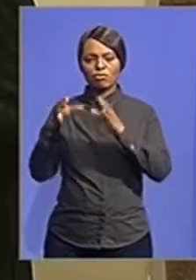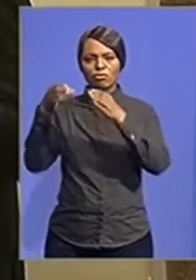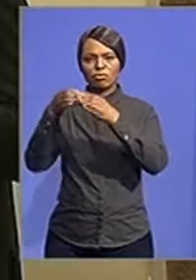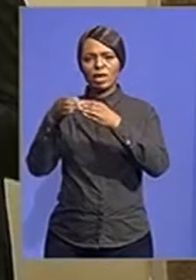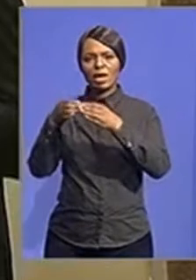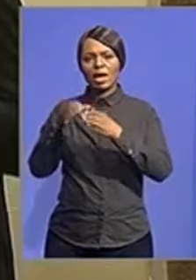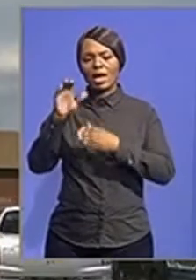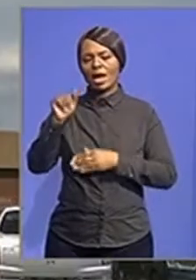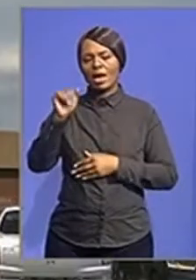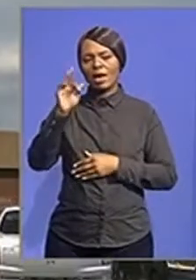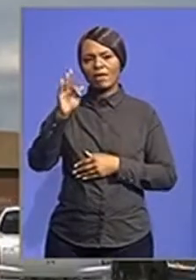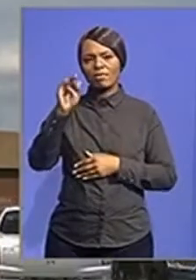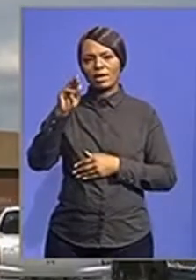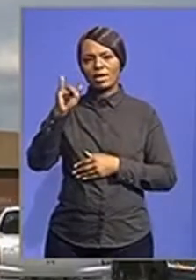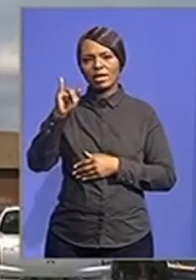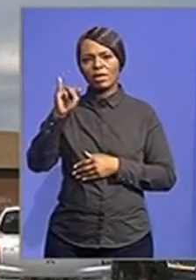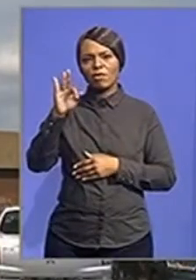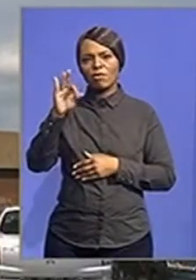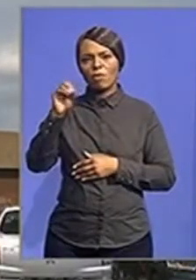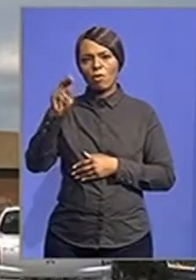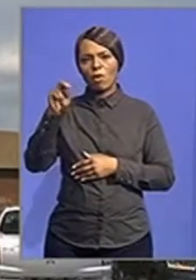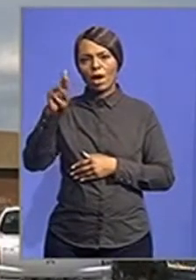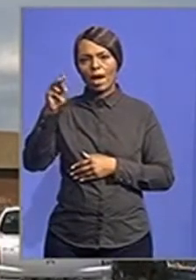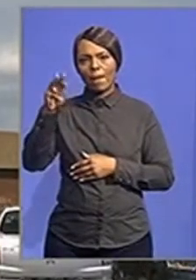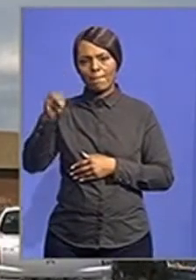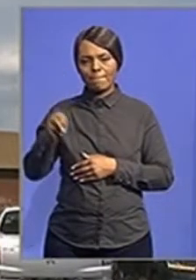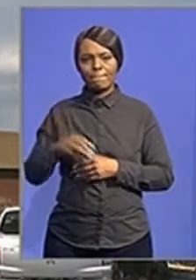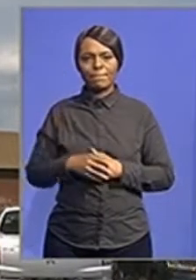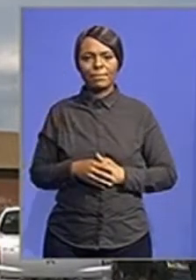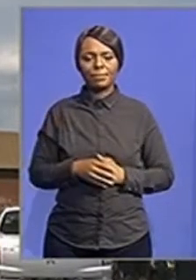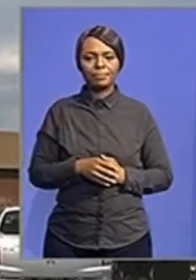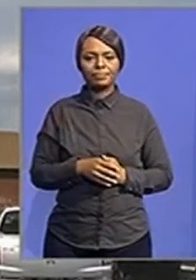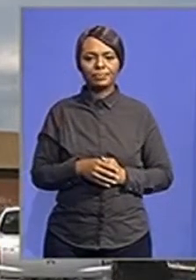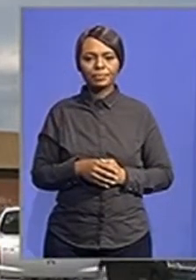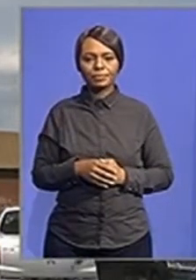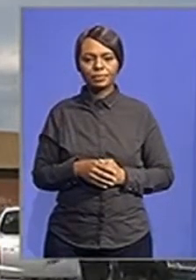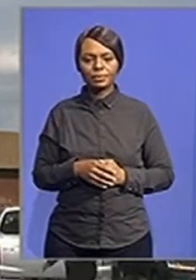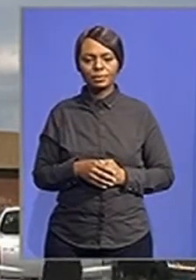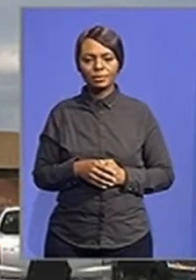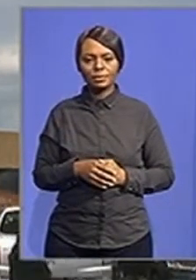AfriForum. Sentle Indihihi, SABC News, Potchefstroom.